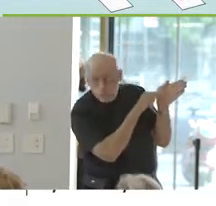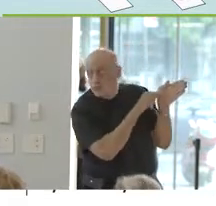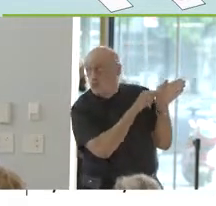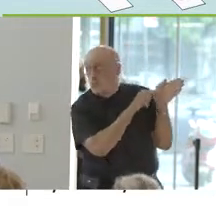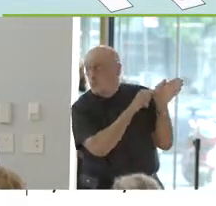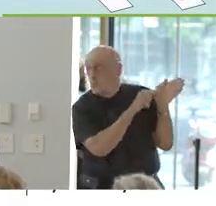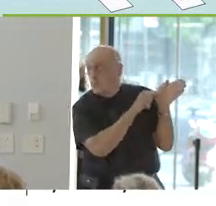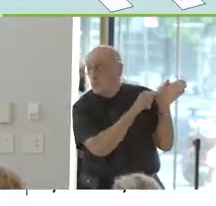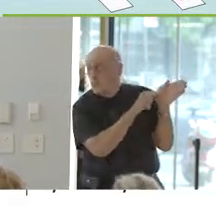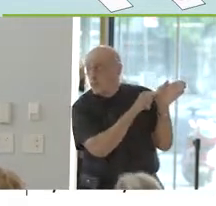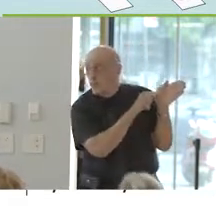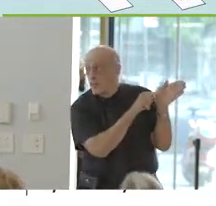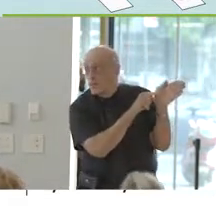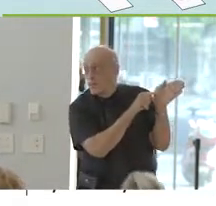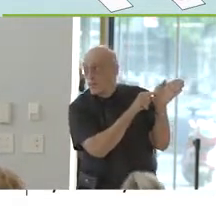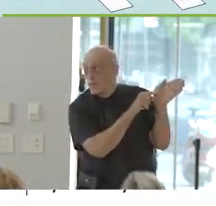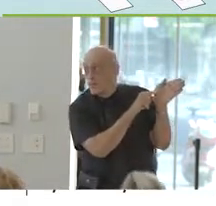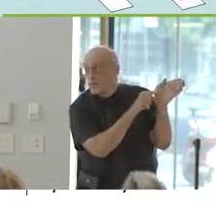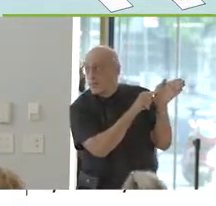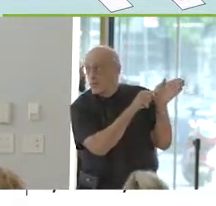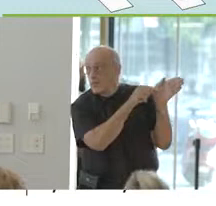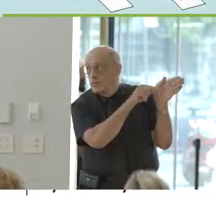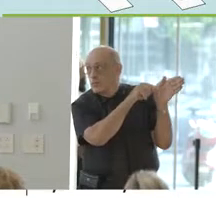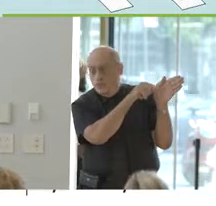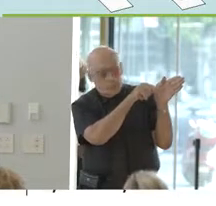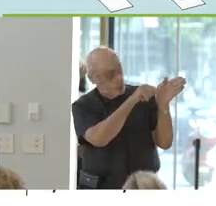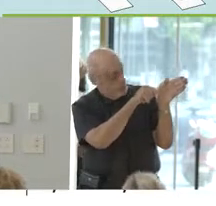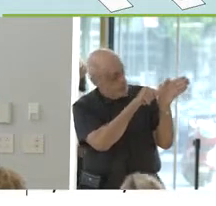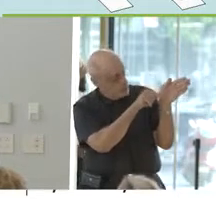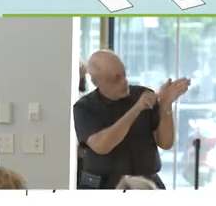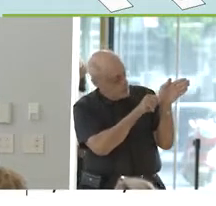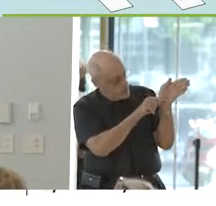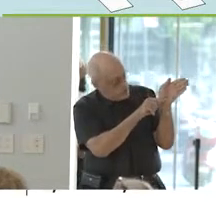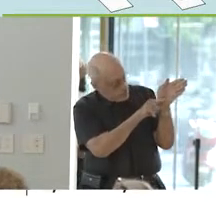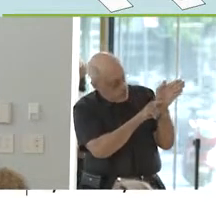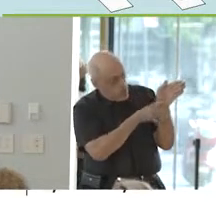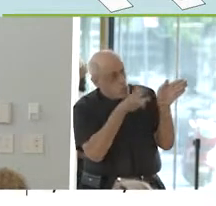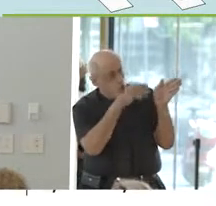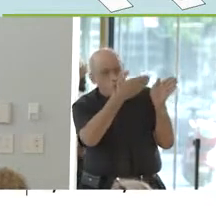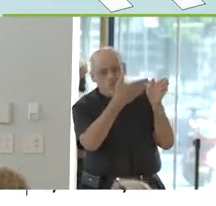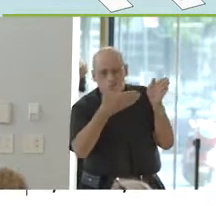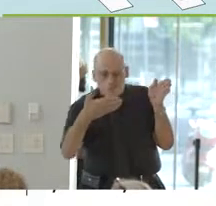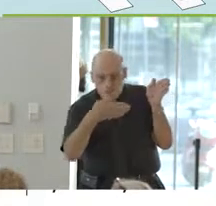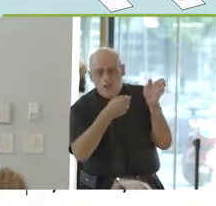in Tribeca and then extends along the waterside edge of Battery Park